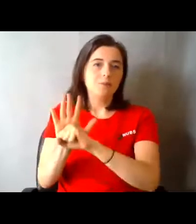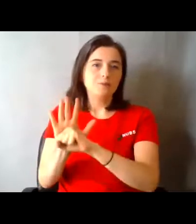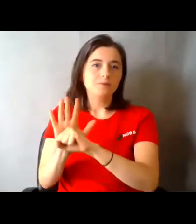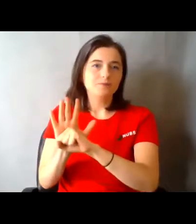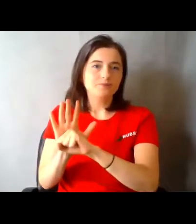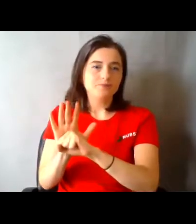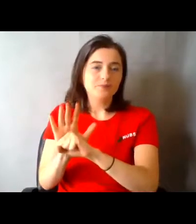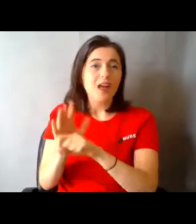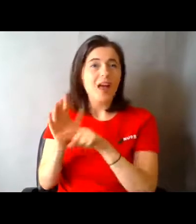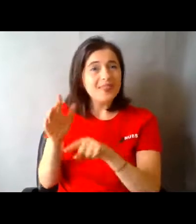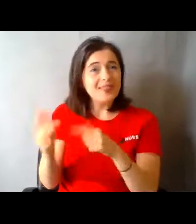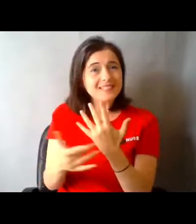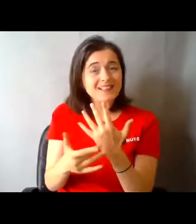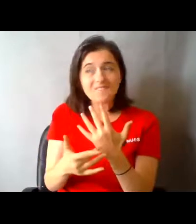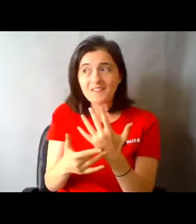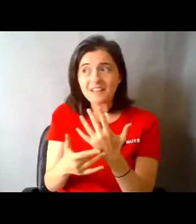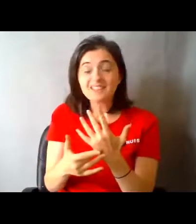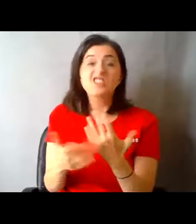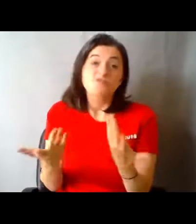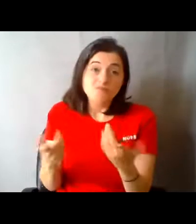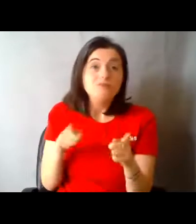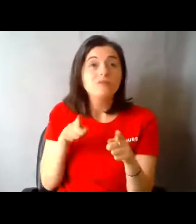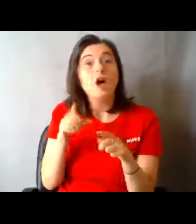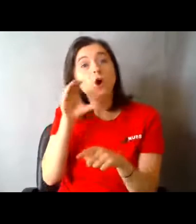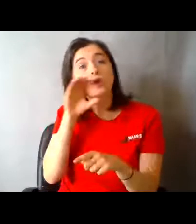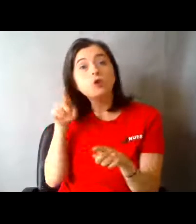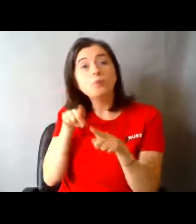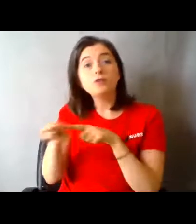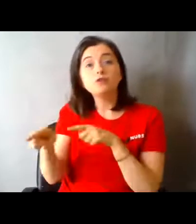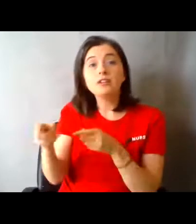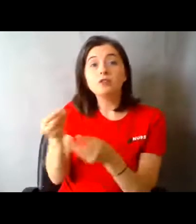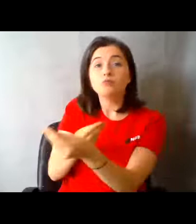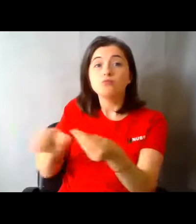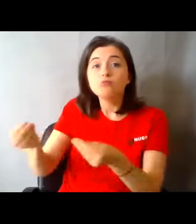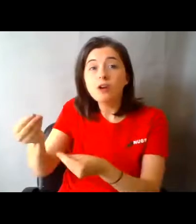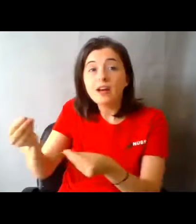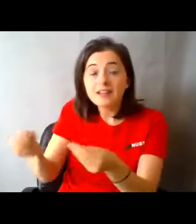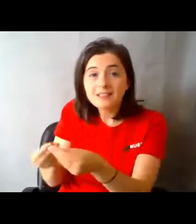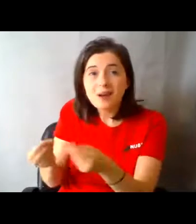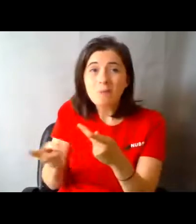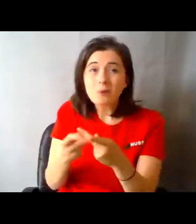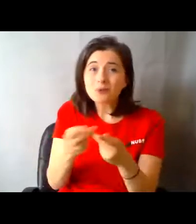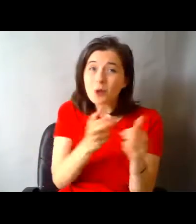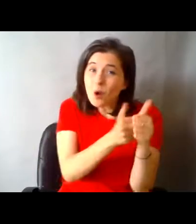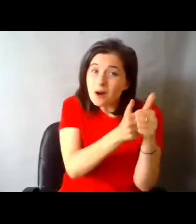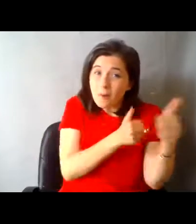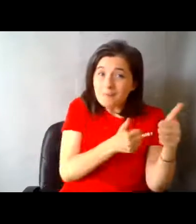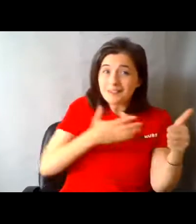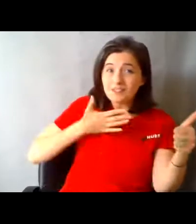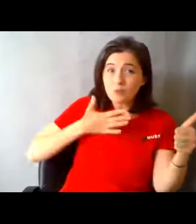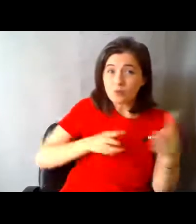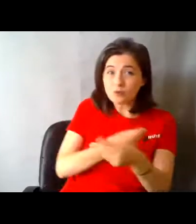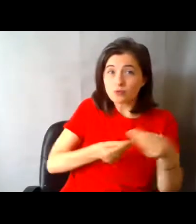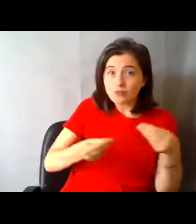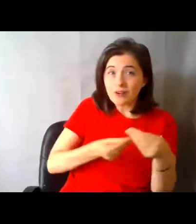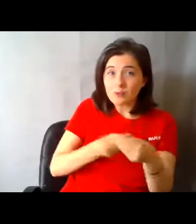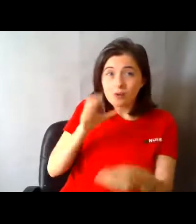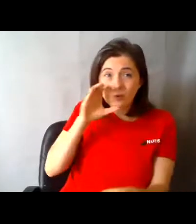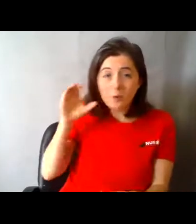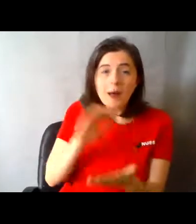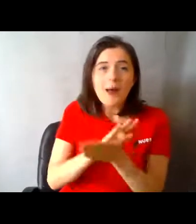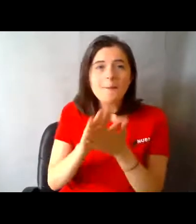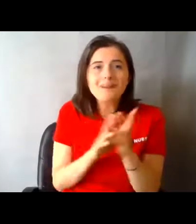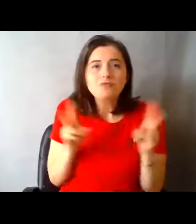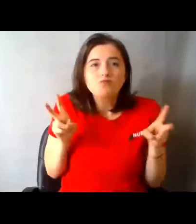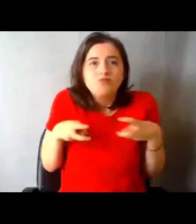any company that attempts to trade with Cuba, and it places huge restrictions on what the Cuban people have access to, and huge